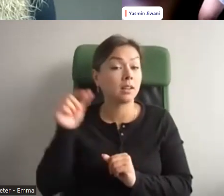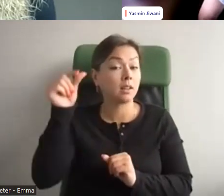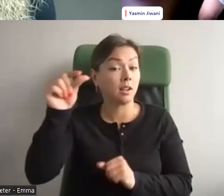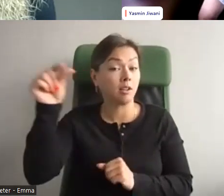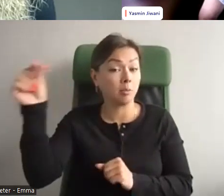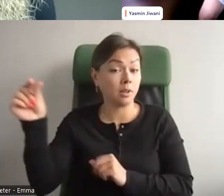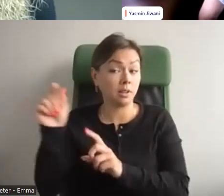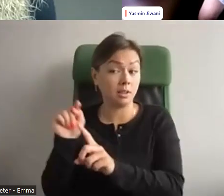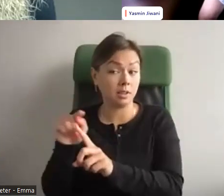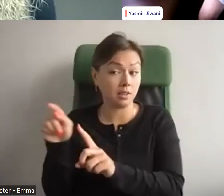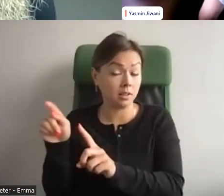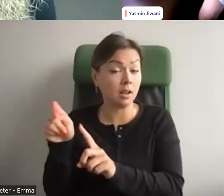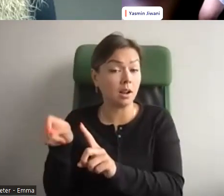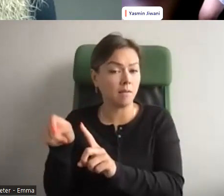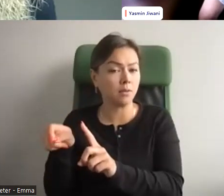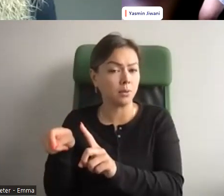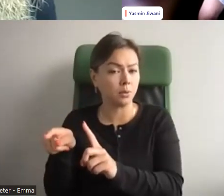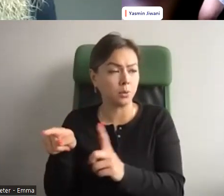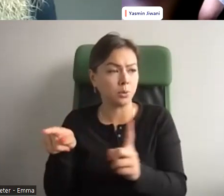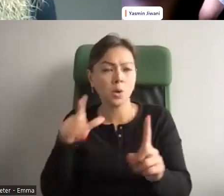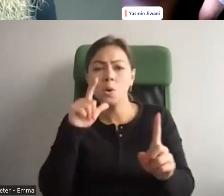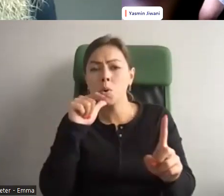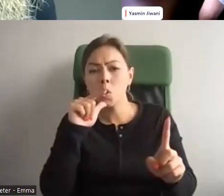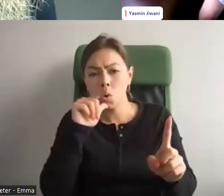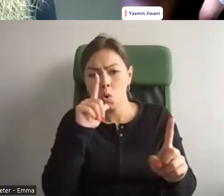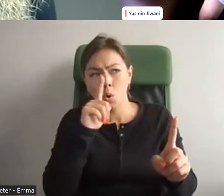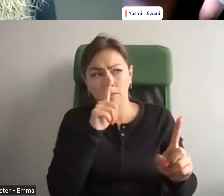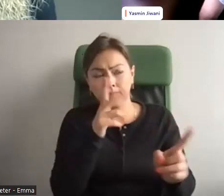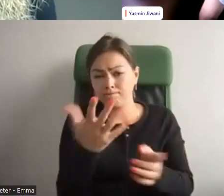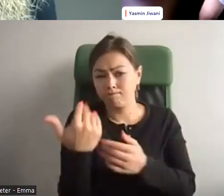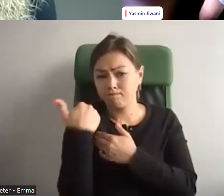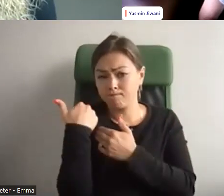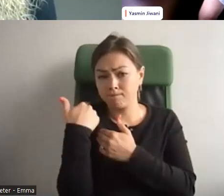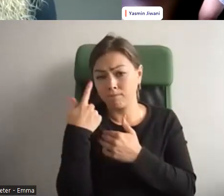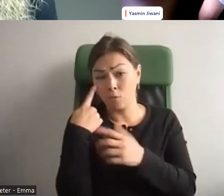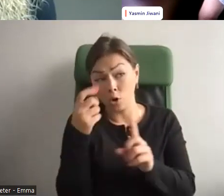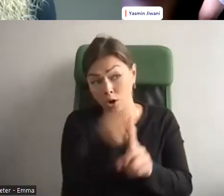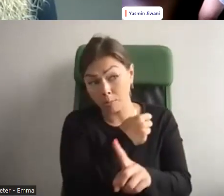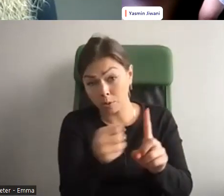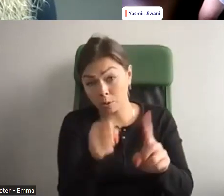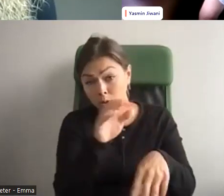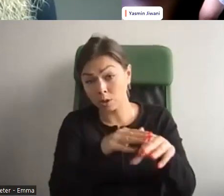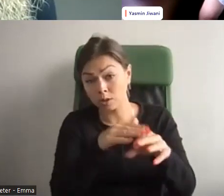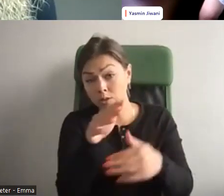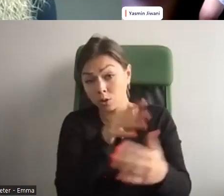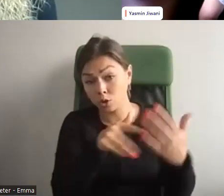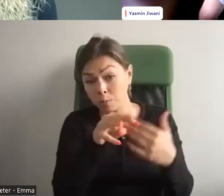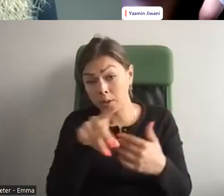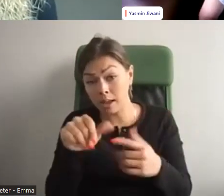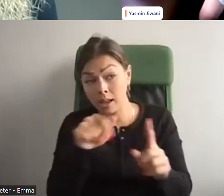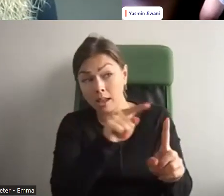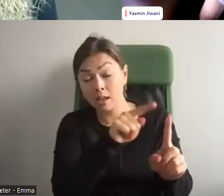social media giants accountable in terms of the abuse on social media. And other